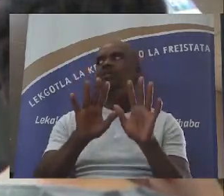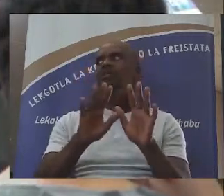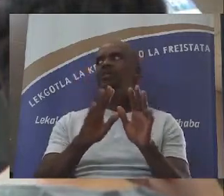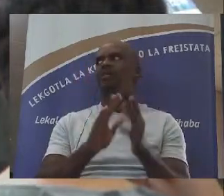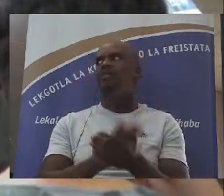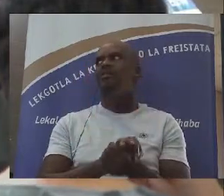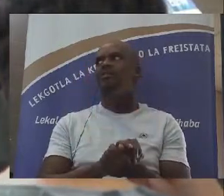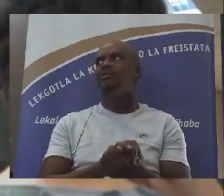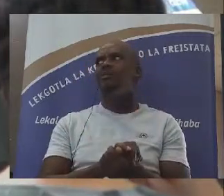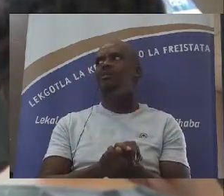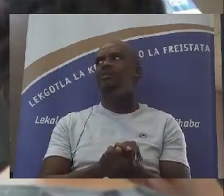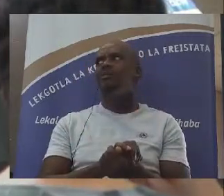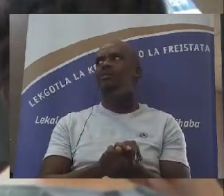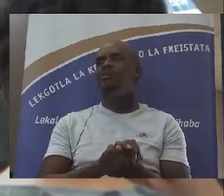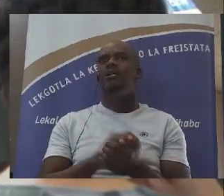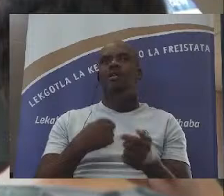what